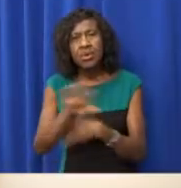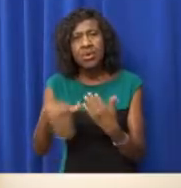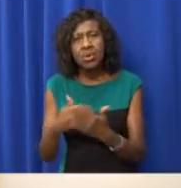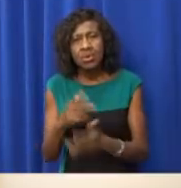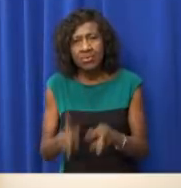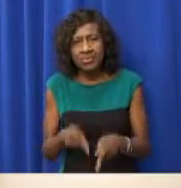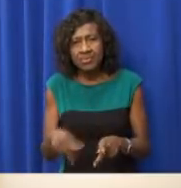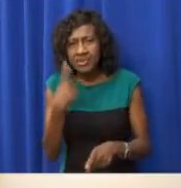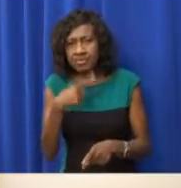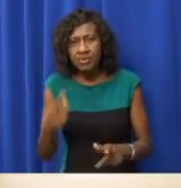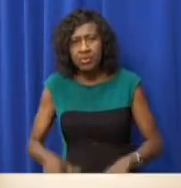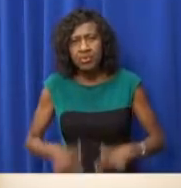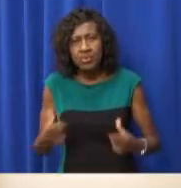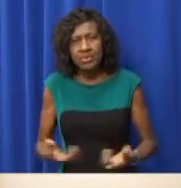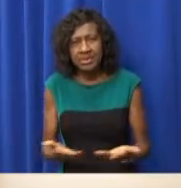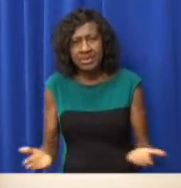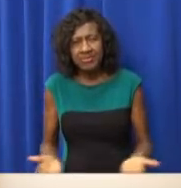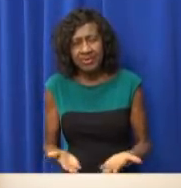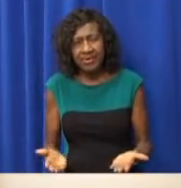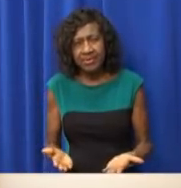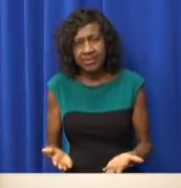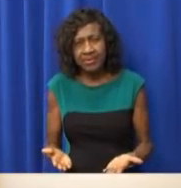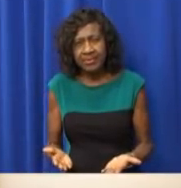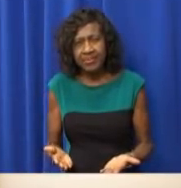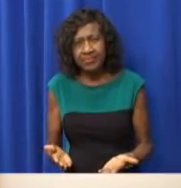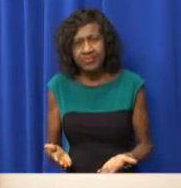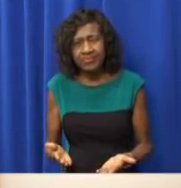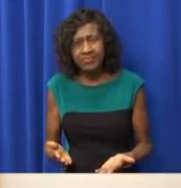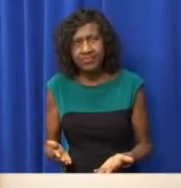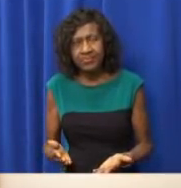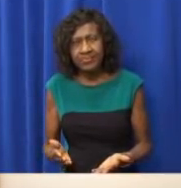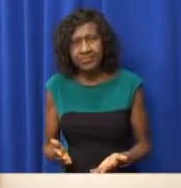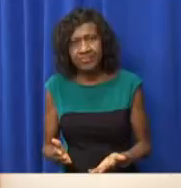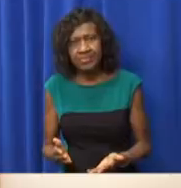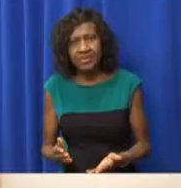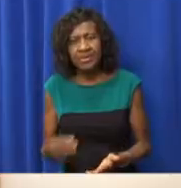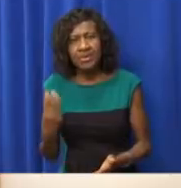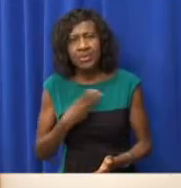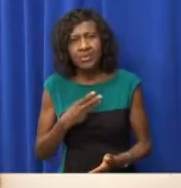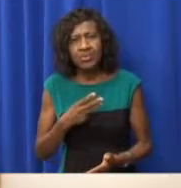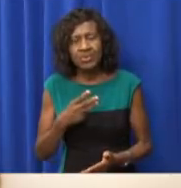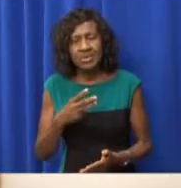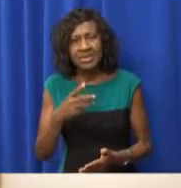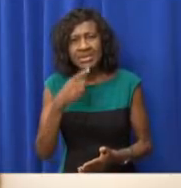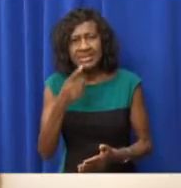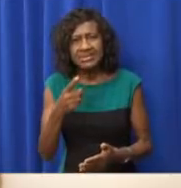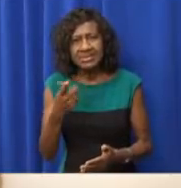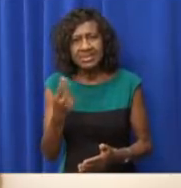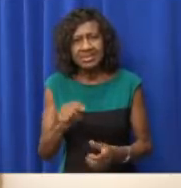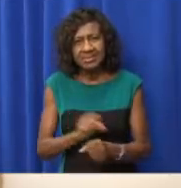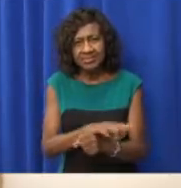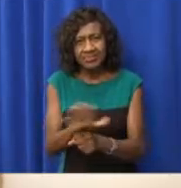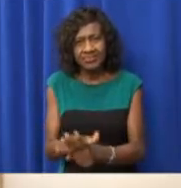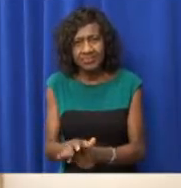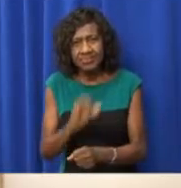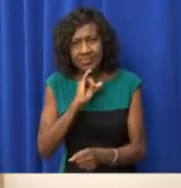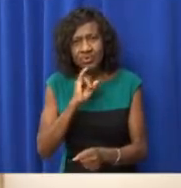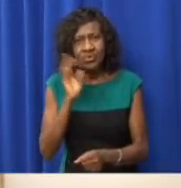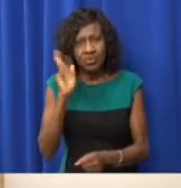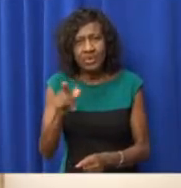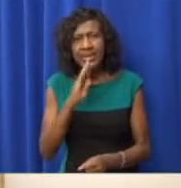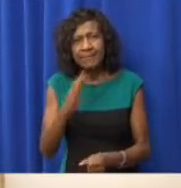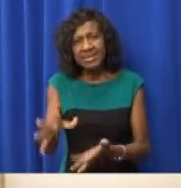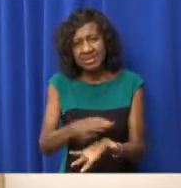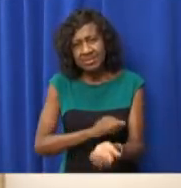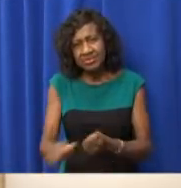residents and provide for them. We claim the eradication of this virus from our islands, O